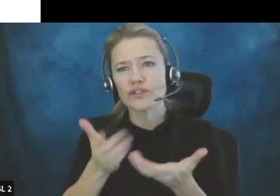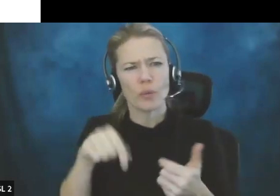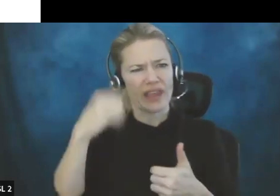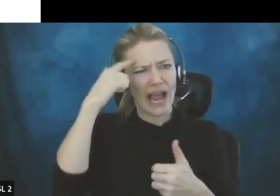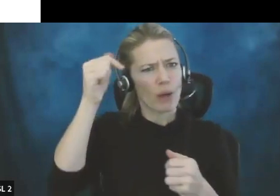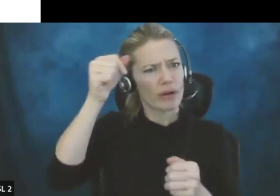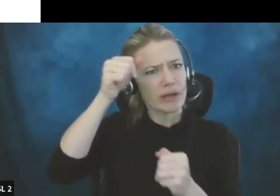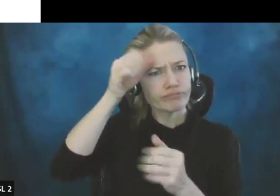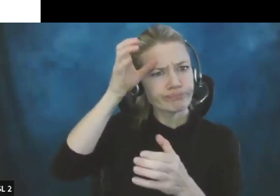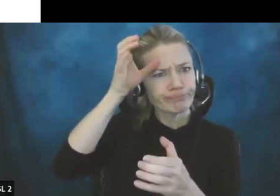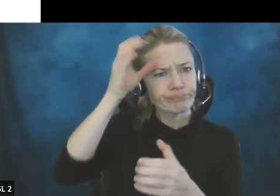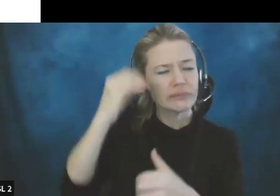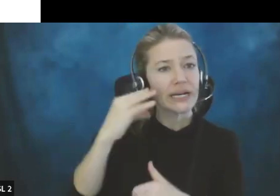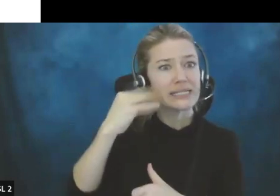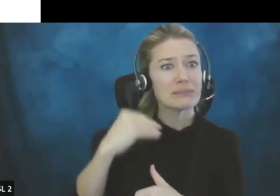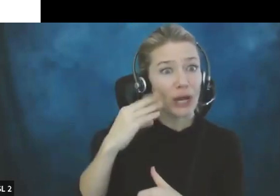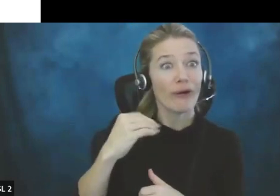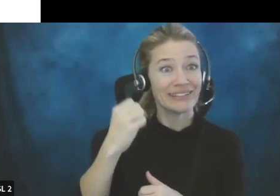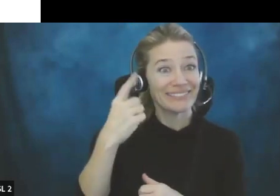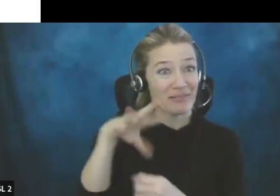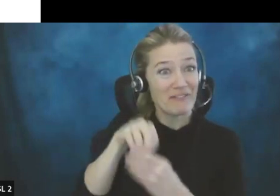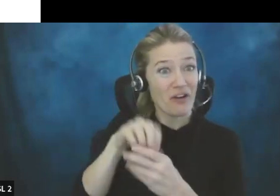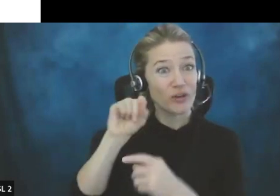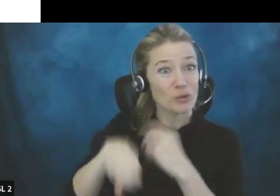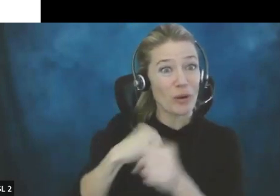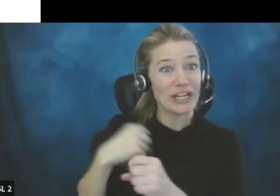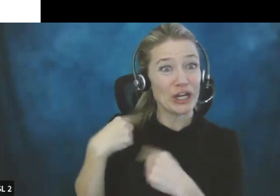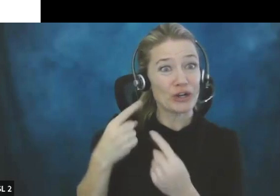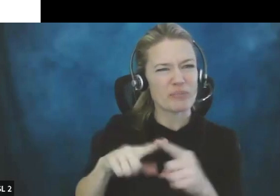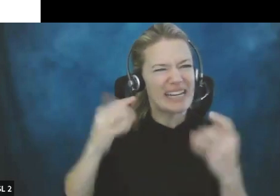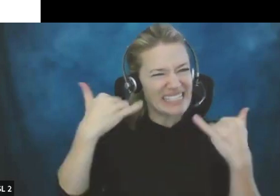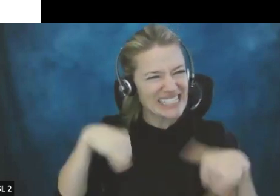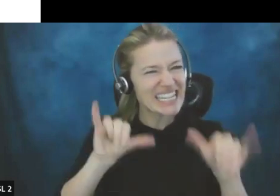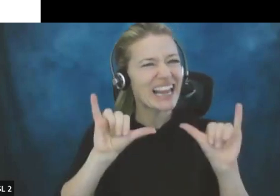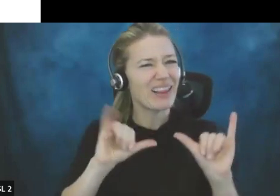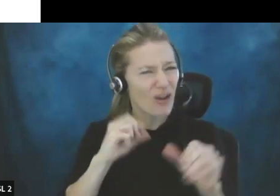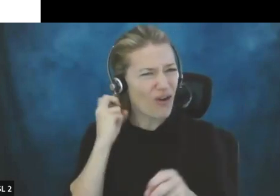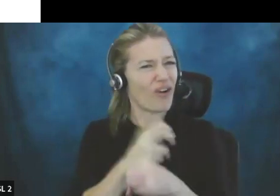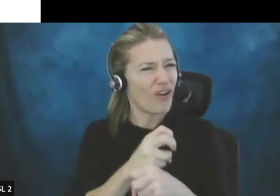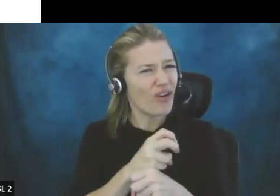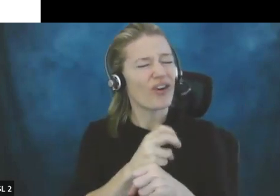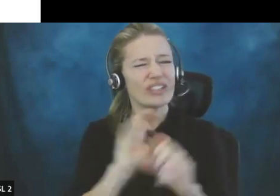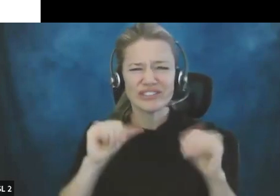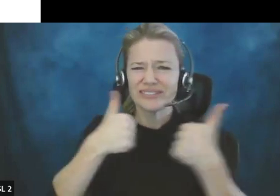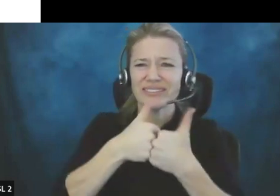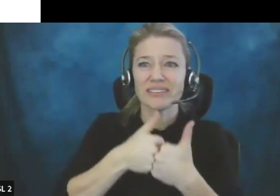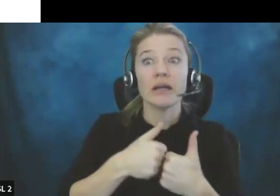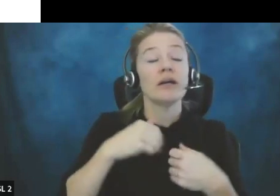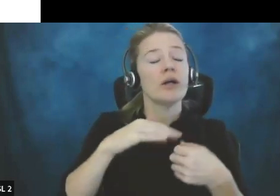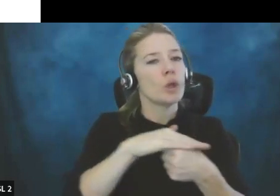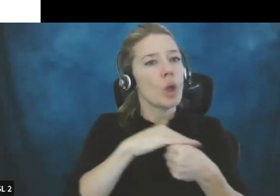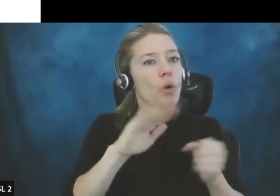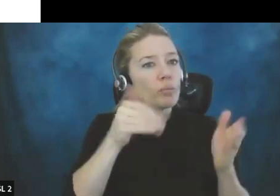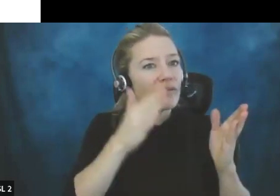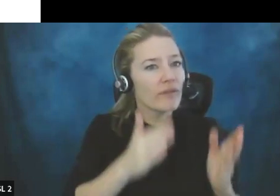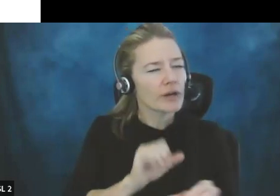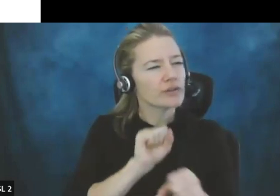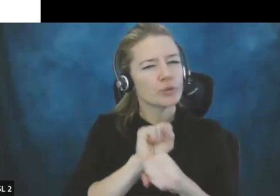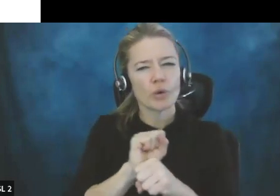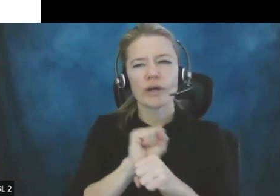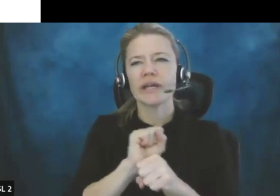and you think I would know and have some experience in this by now after 20 years, it can be very difficult. So imagine, right? Those